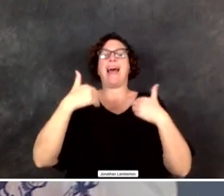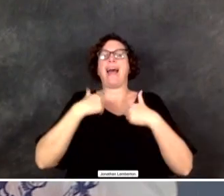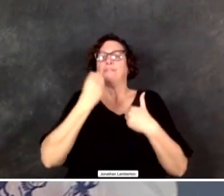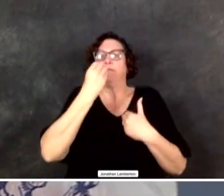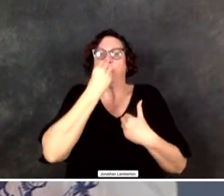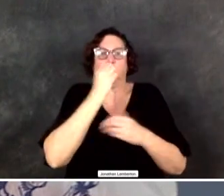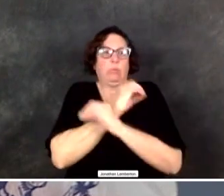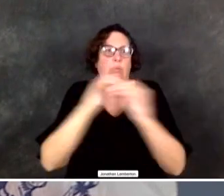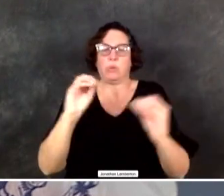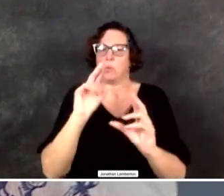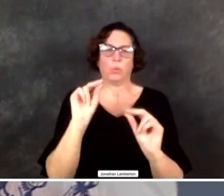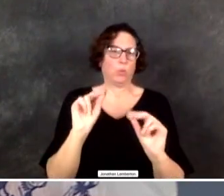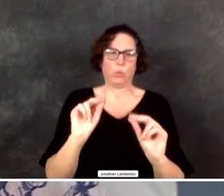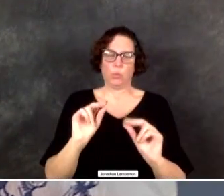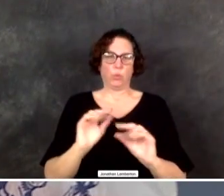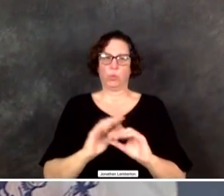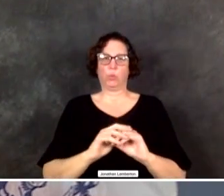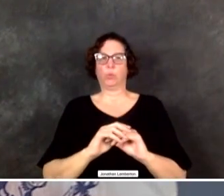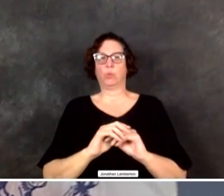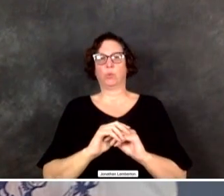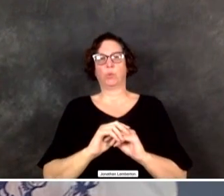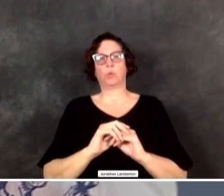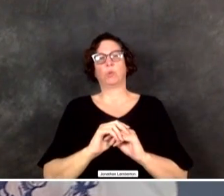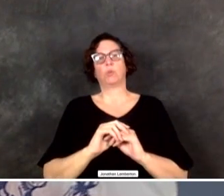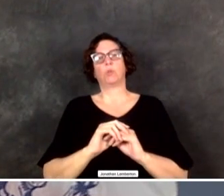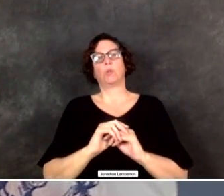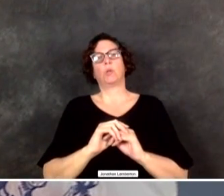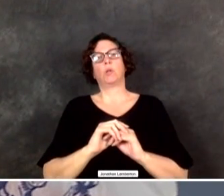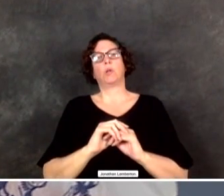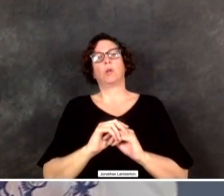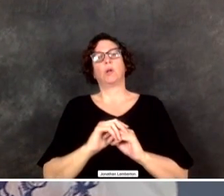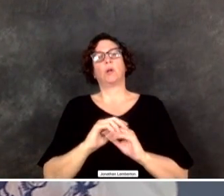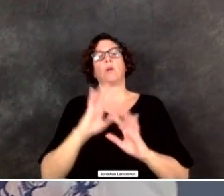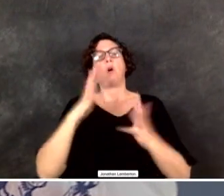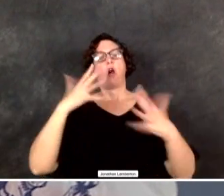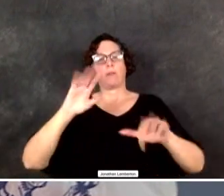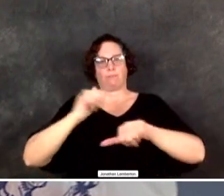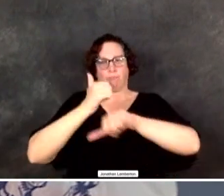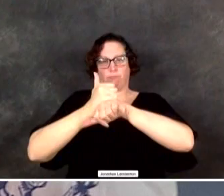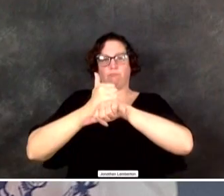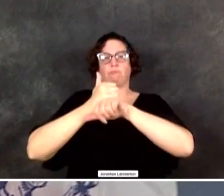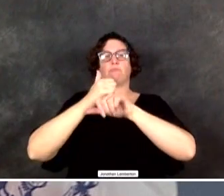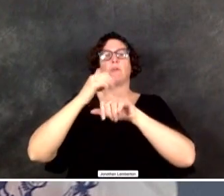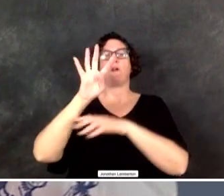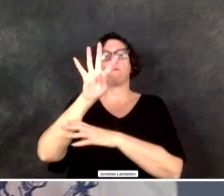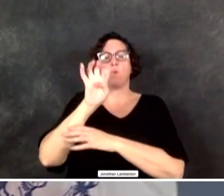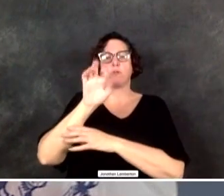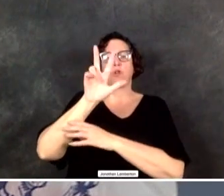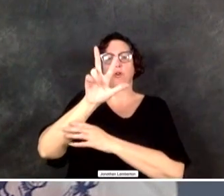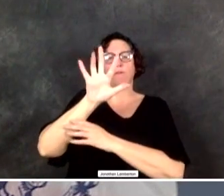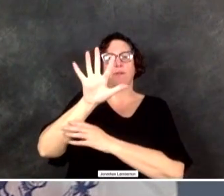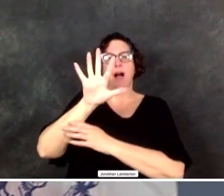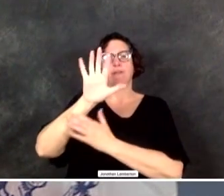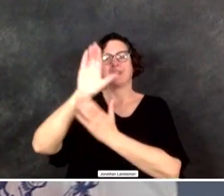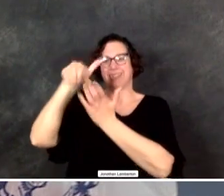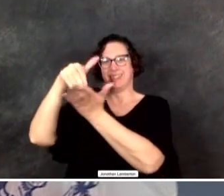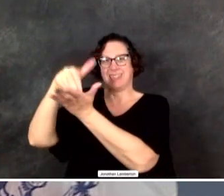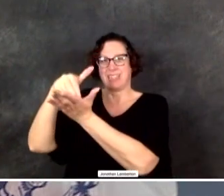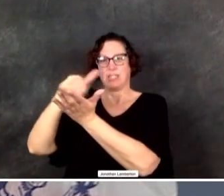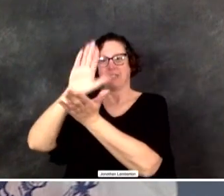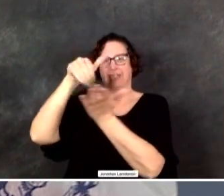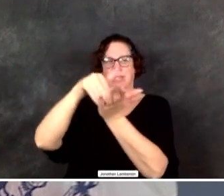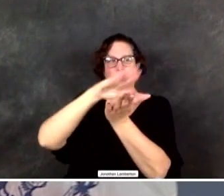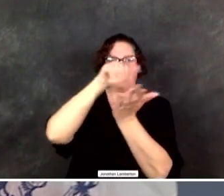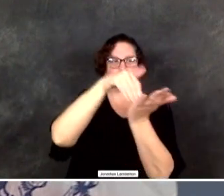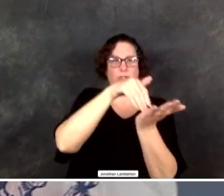435 sites that have now been up over the last week or more, where anybody, any adult, can come in and get breakfast, lunch, and dinner,